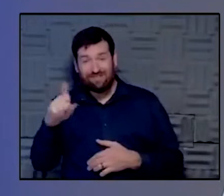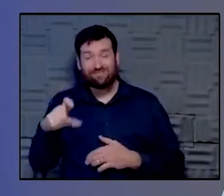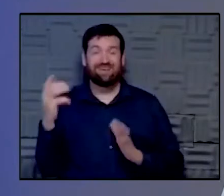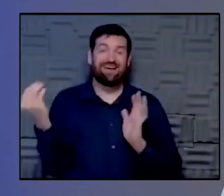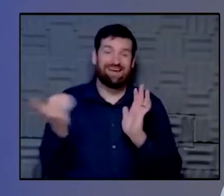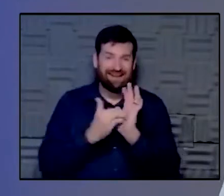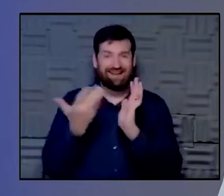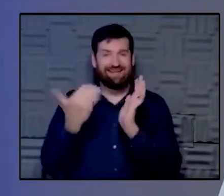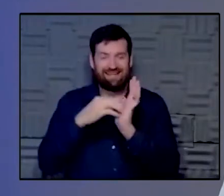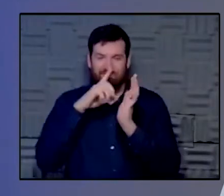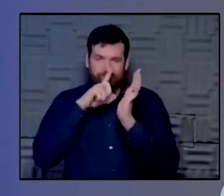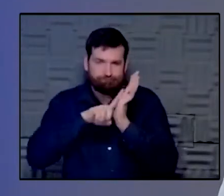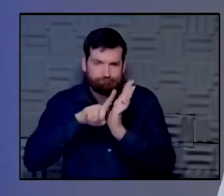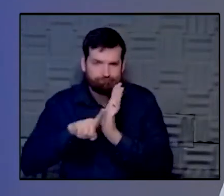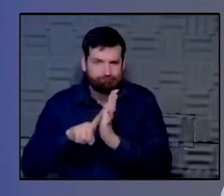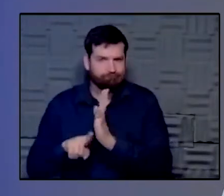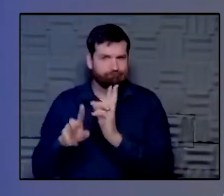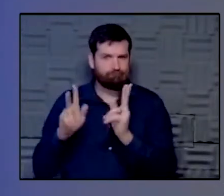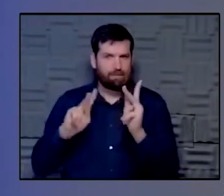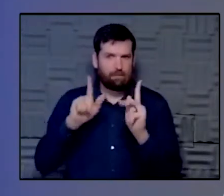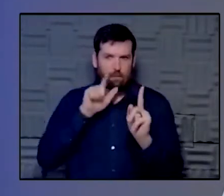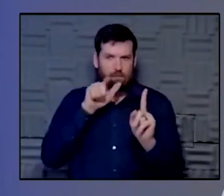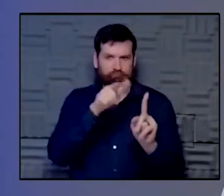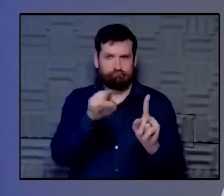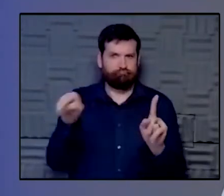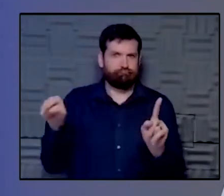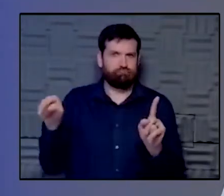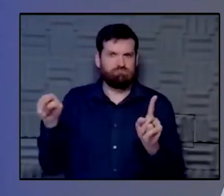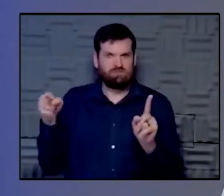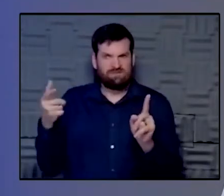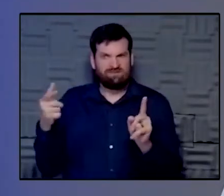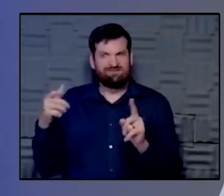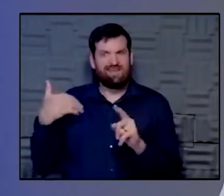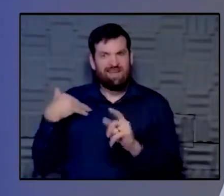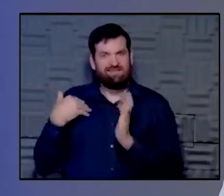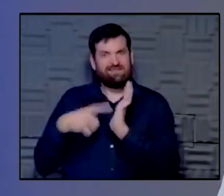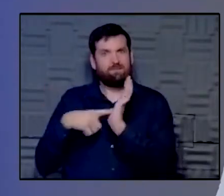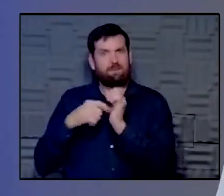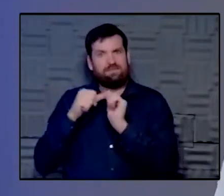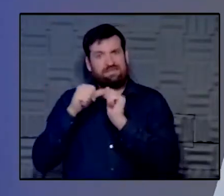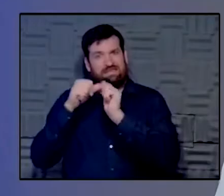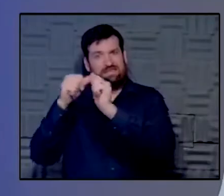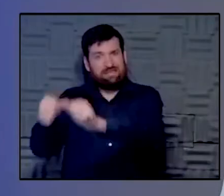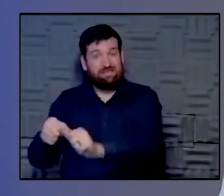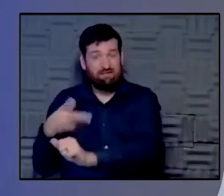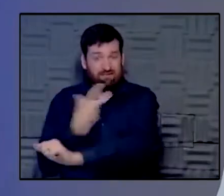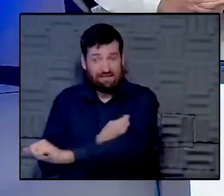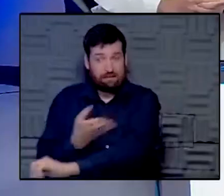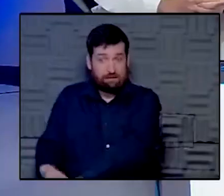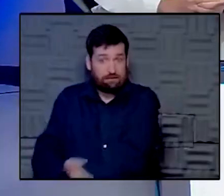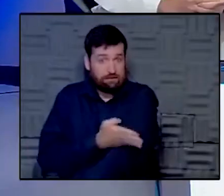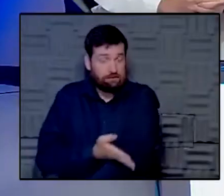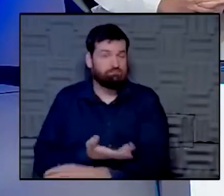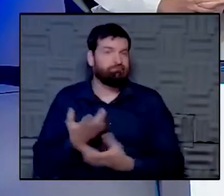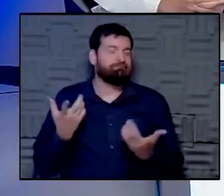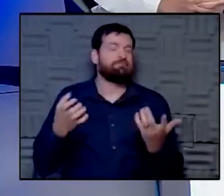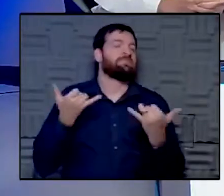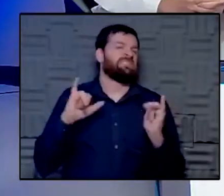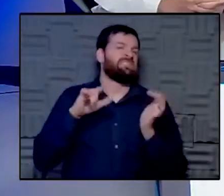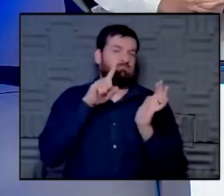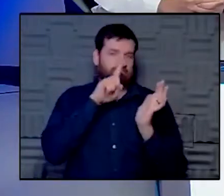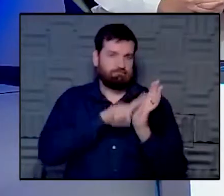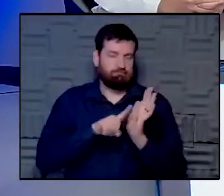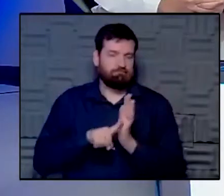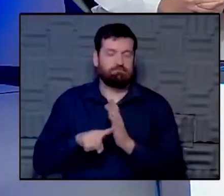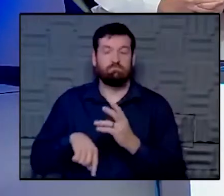continues to be investigated. Do people really feel better if they have long COVID and they get vaccinated? Okay, Holly, and I'm going to